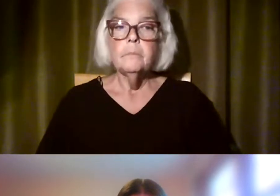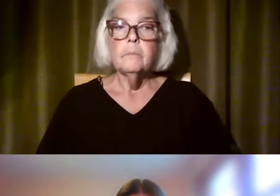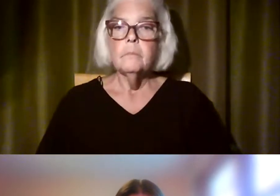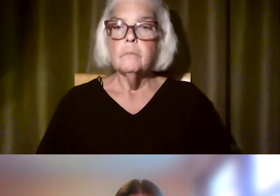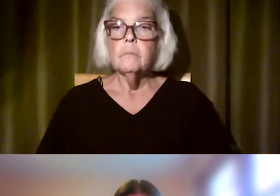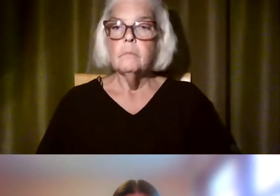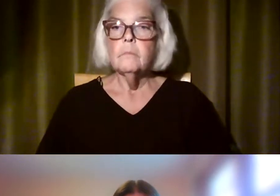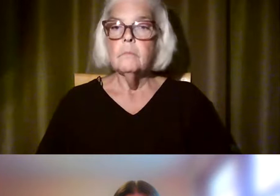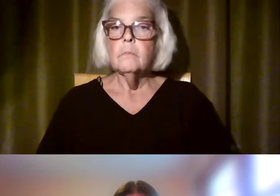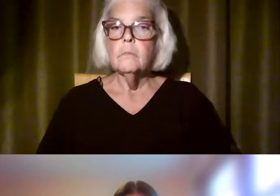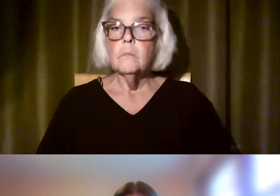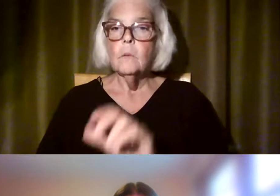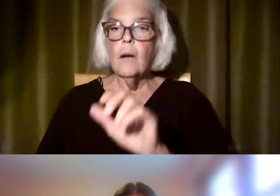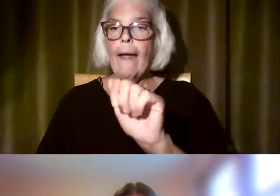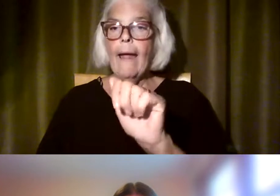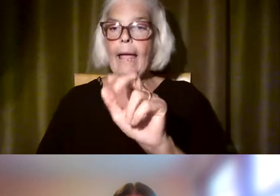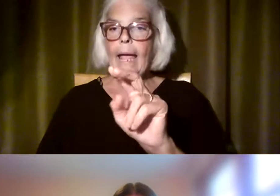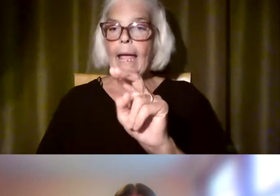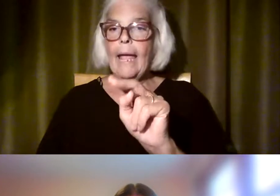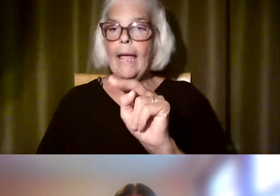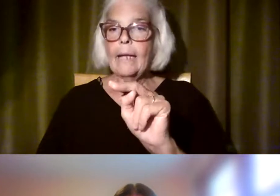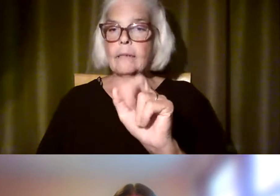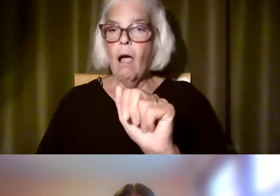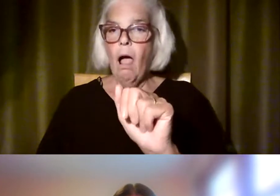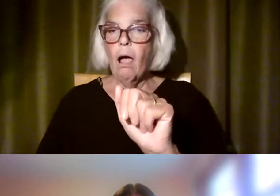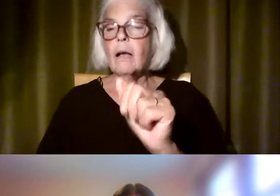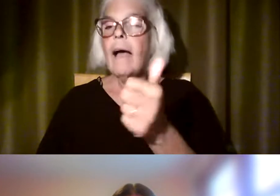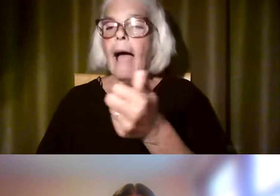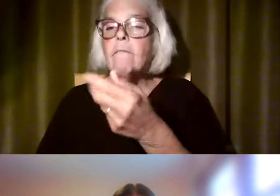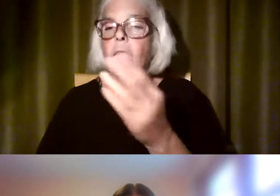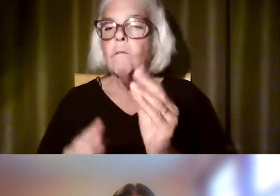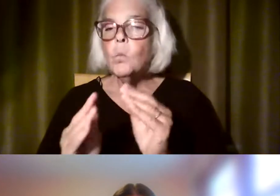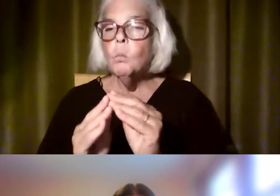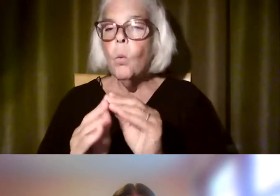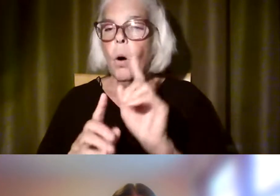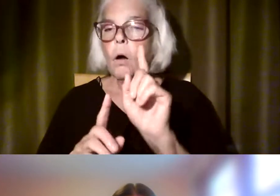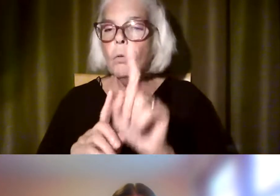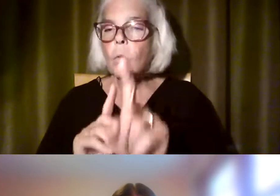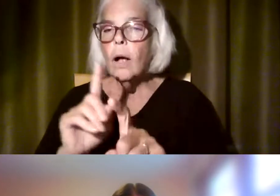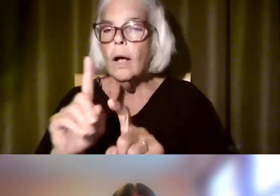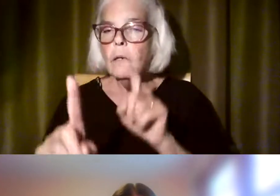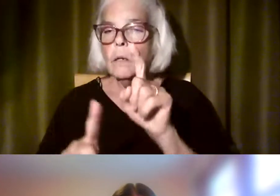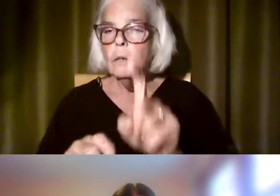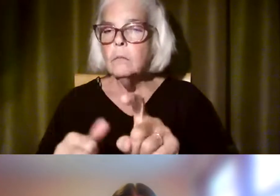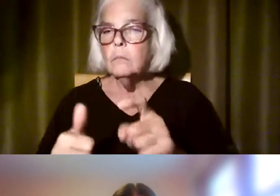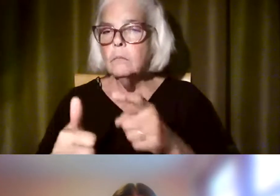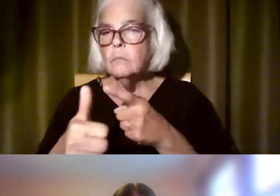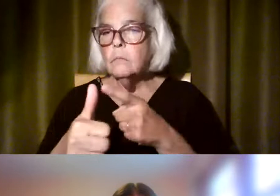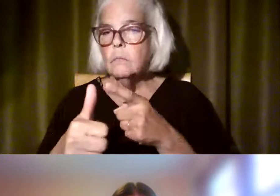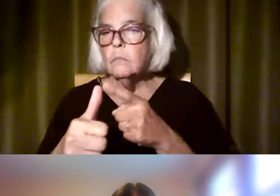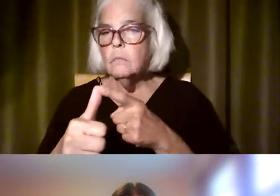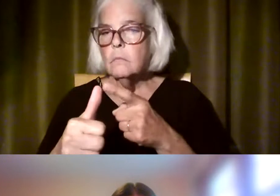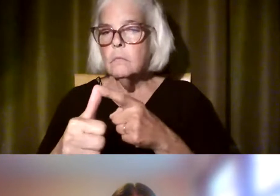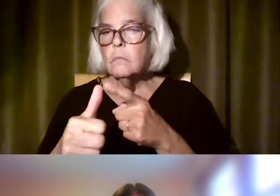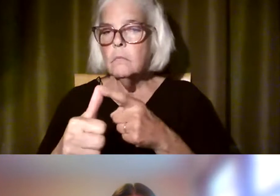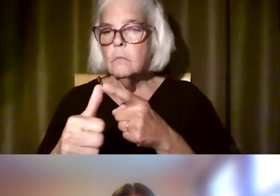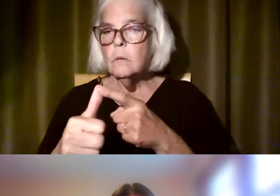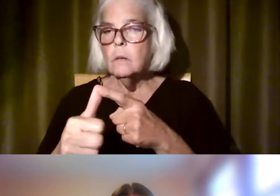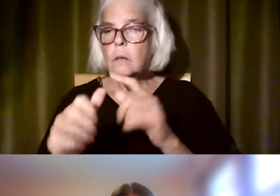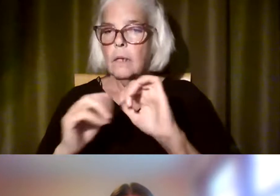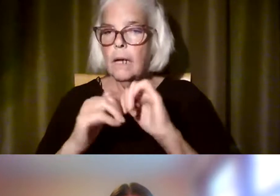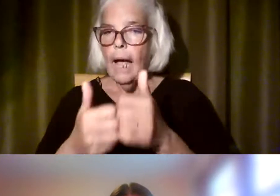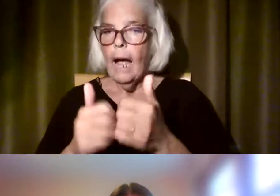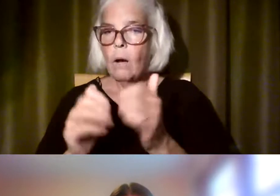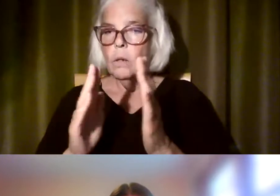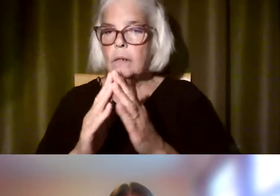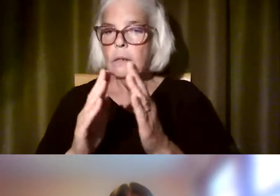A couple additional questions in the chat. One about how a municipality would do proactive